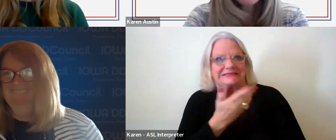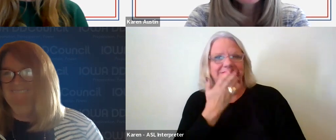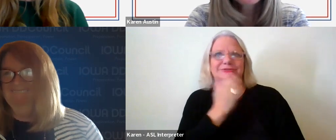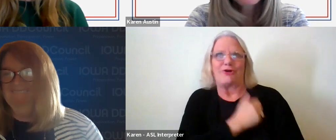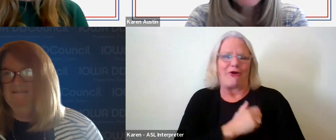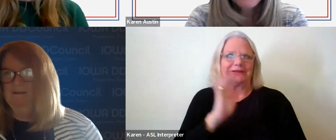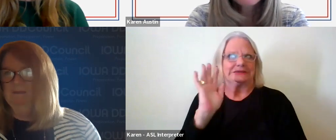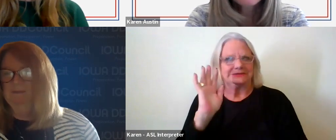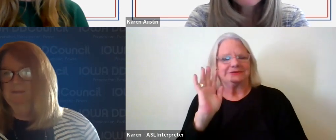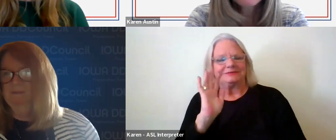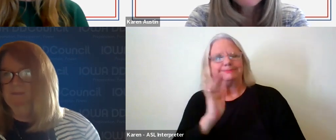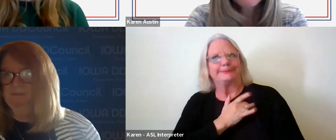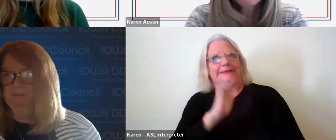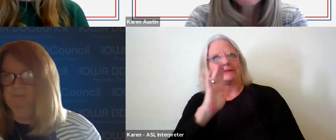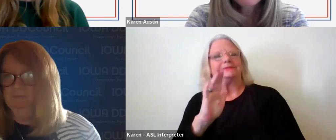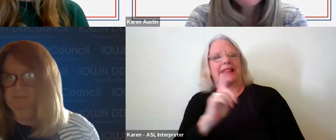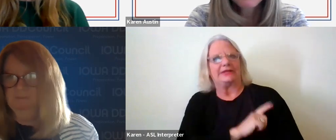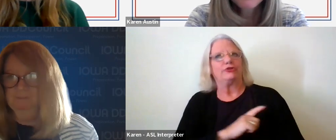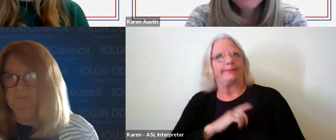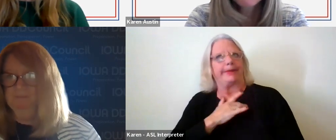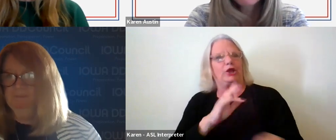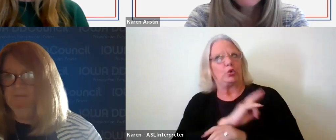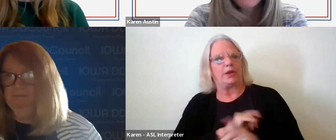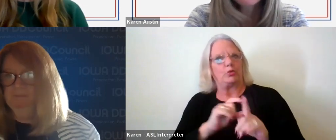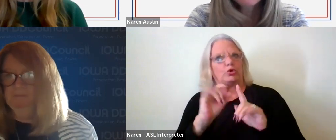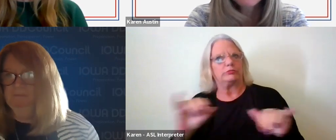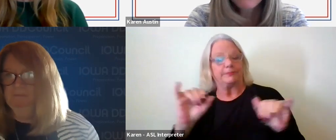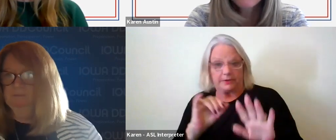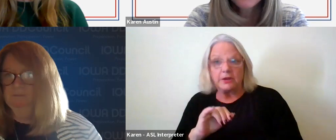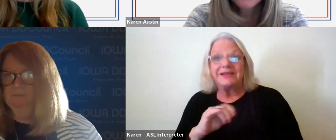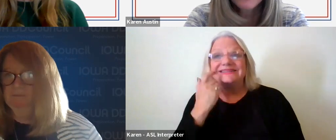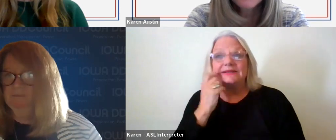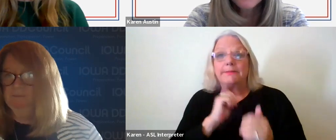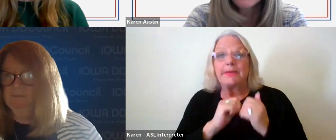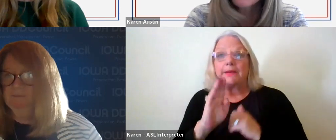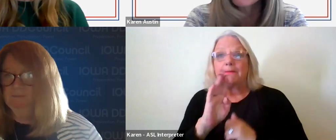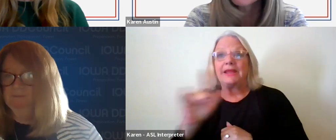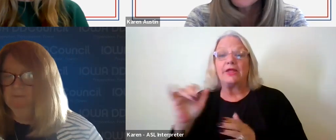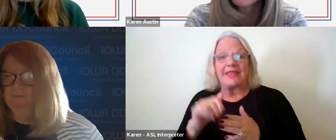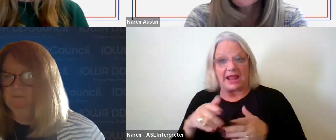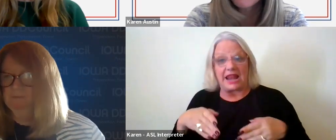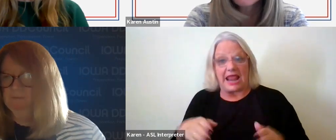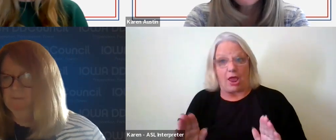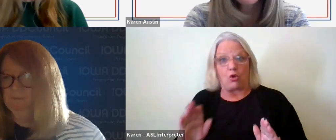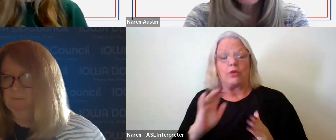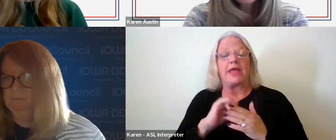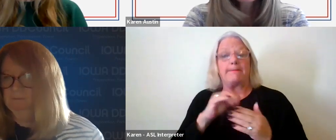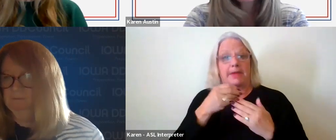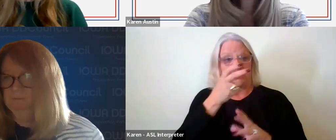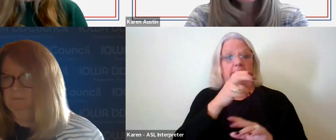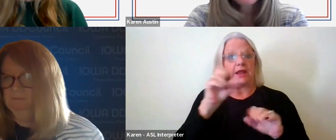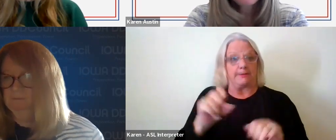term. So when they passed the bill that allowed for those transfers, so I use that in the context